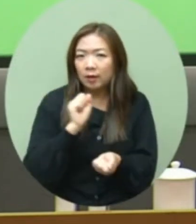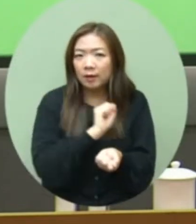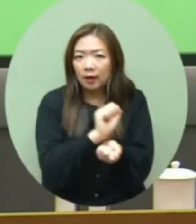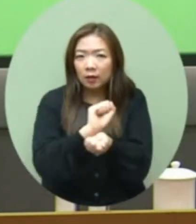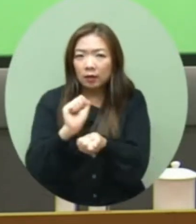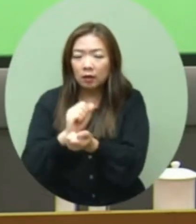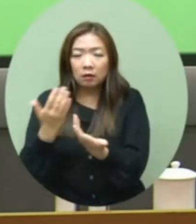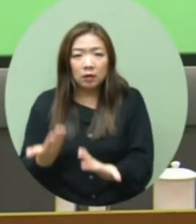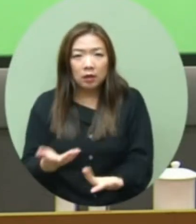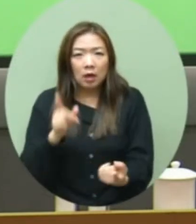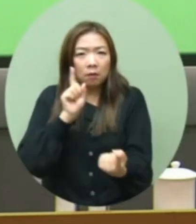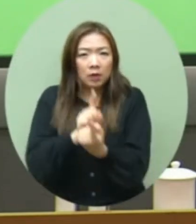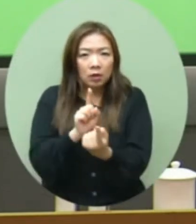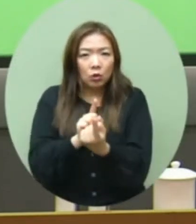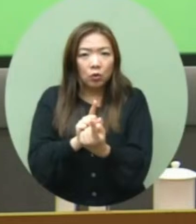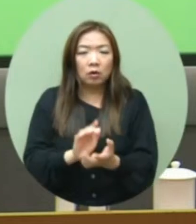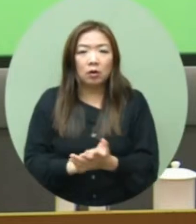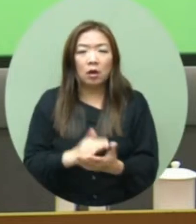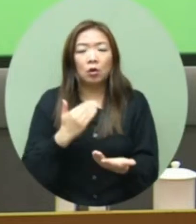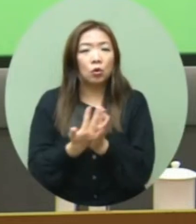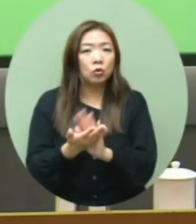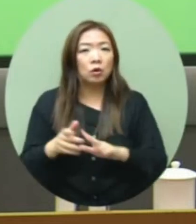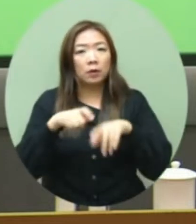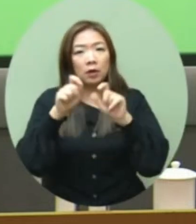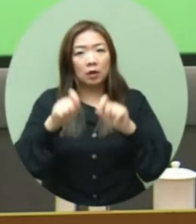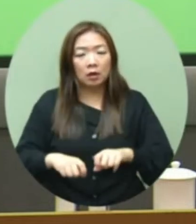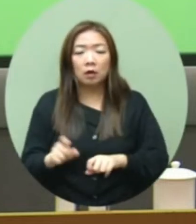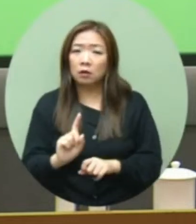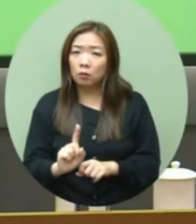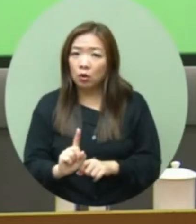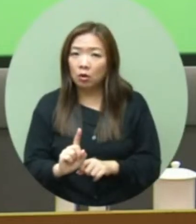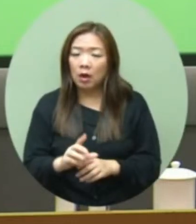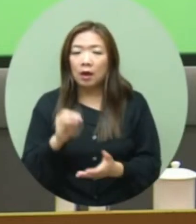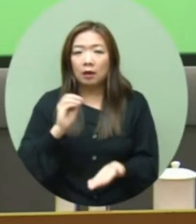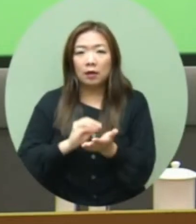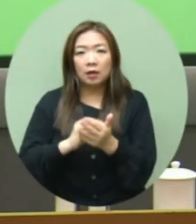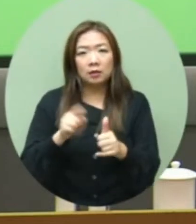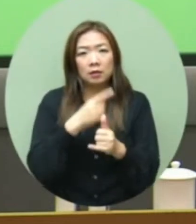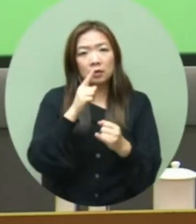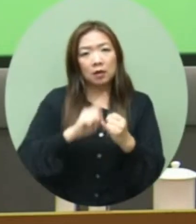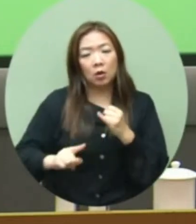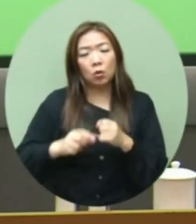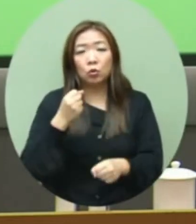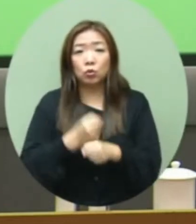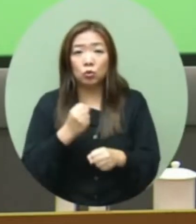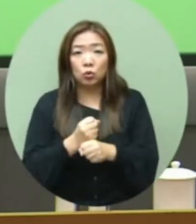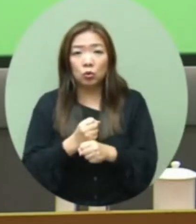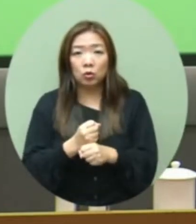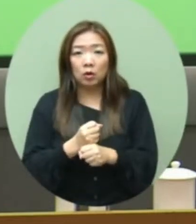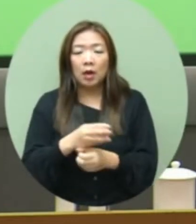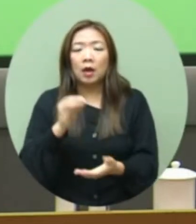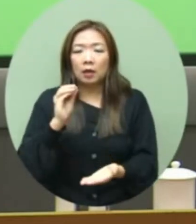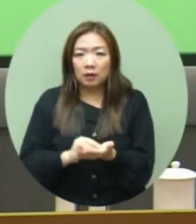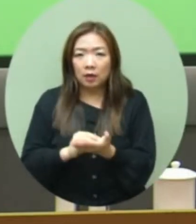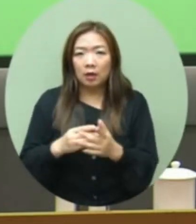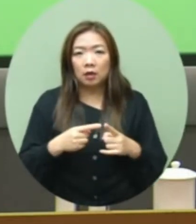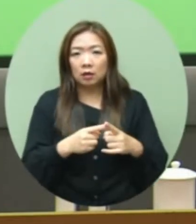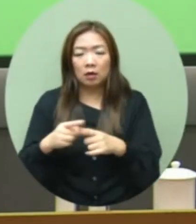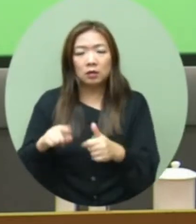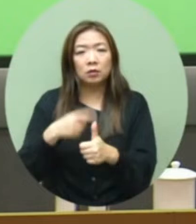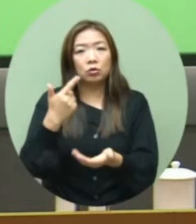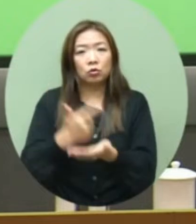there are new issues cropping up. We need to address these issues. When we